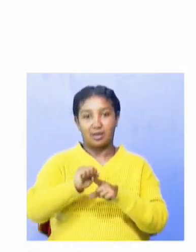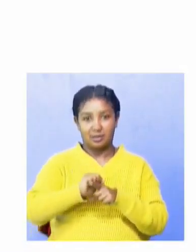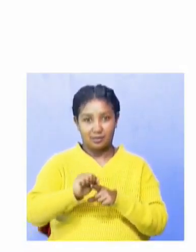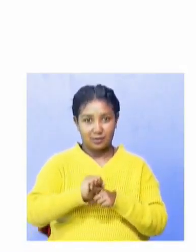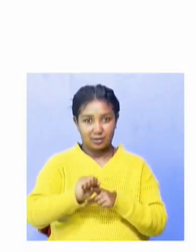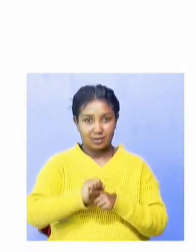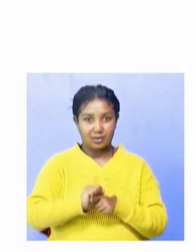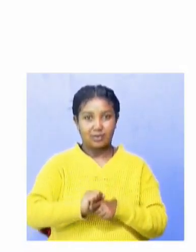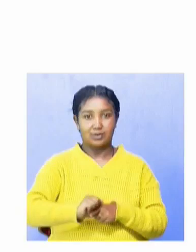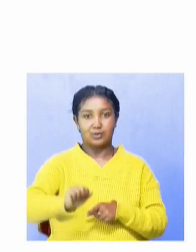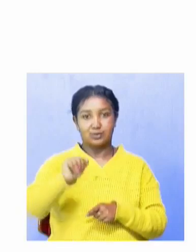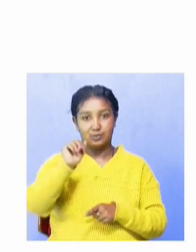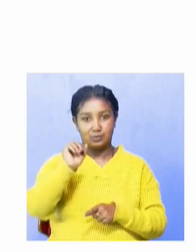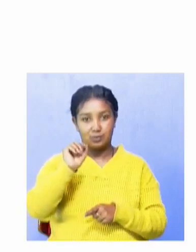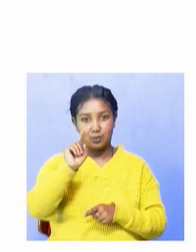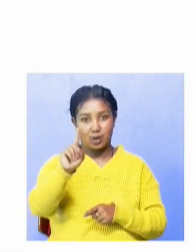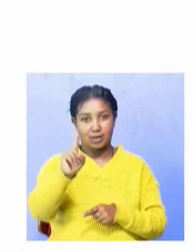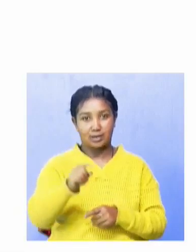Activity